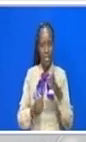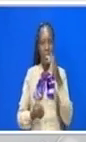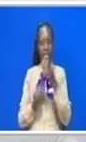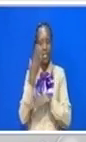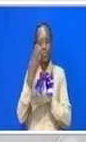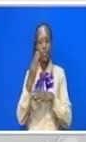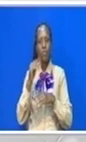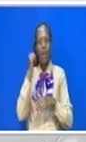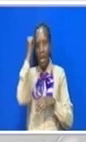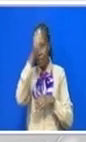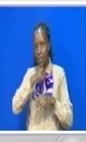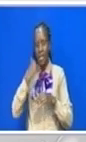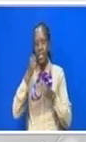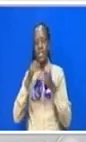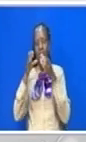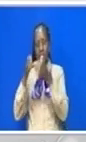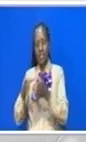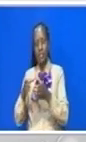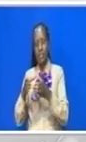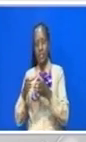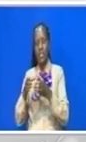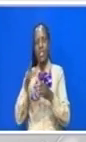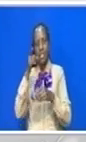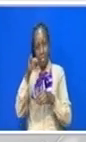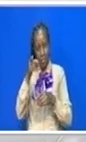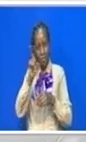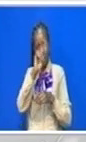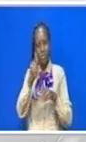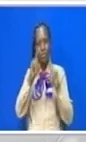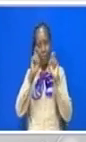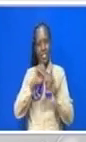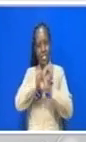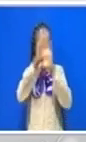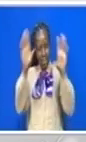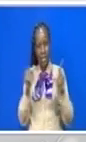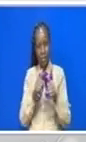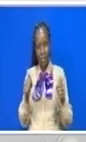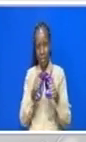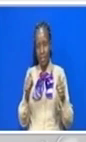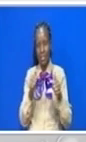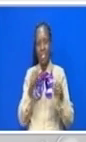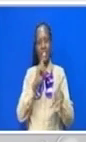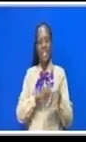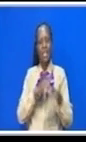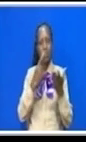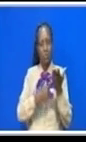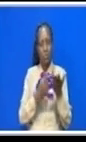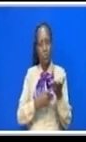reserves. And here we need to be very clear. When the British came to